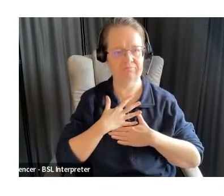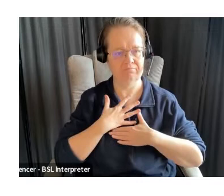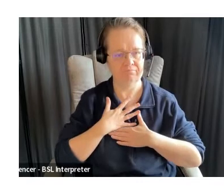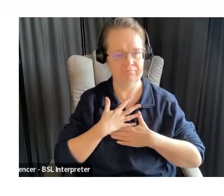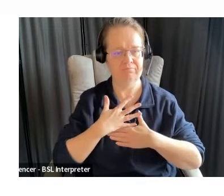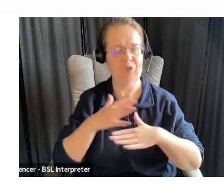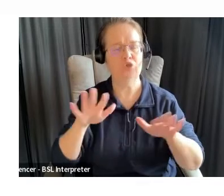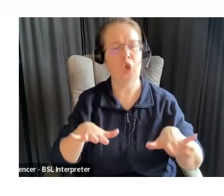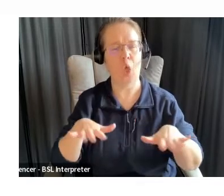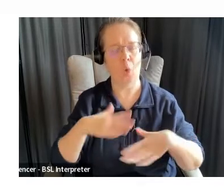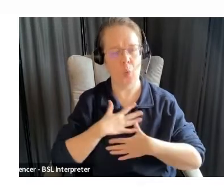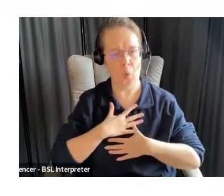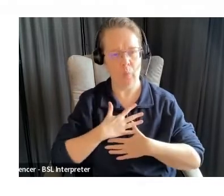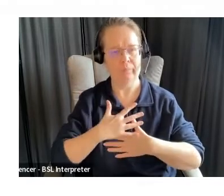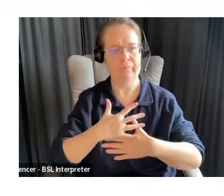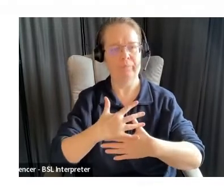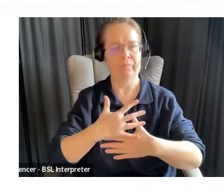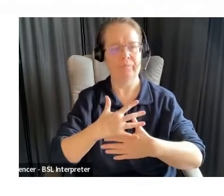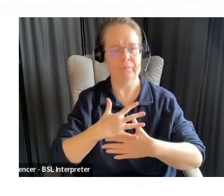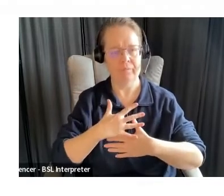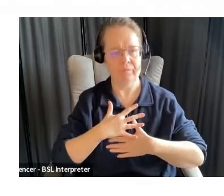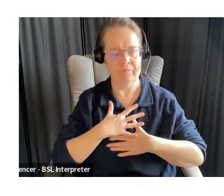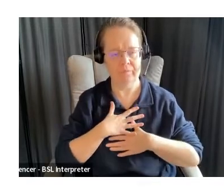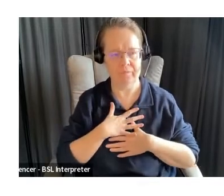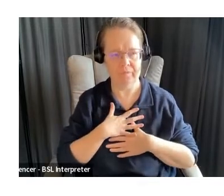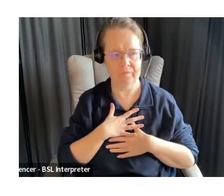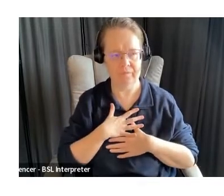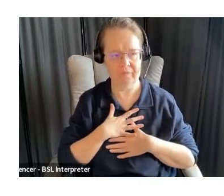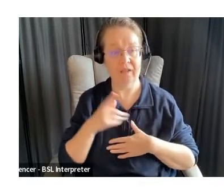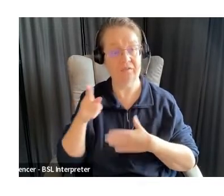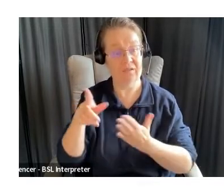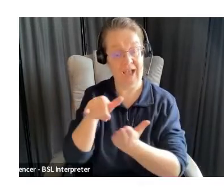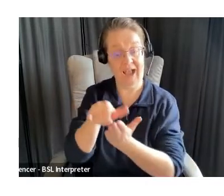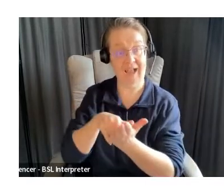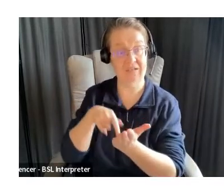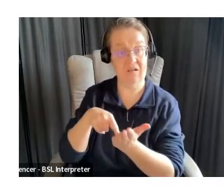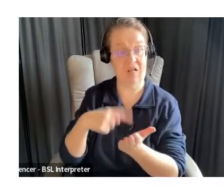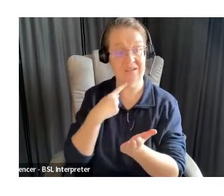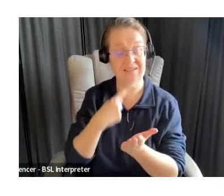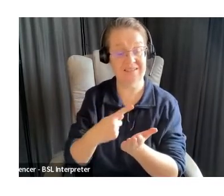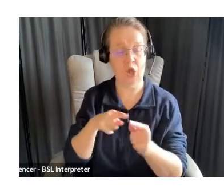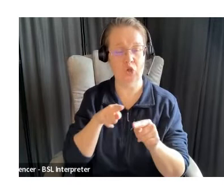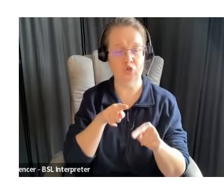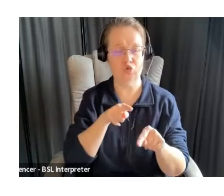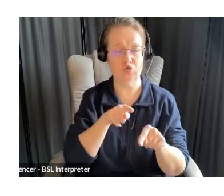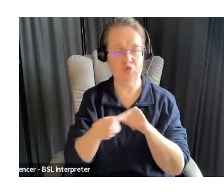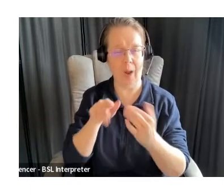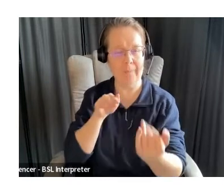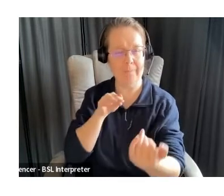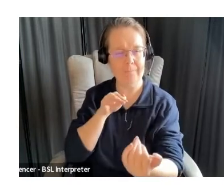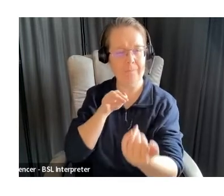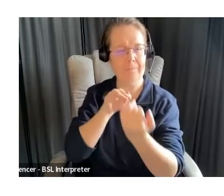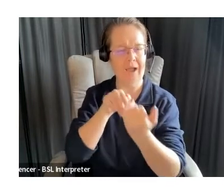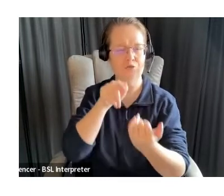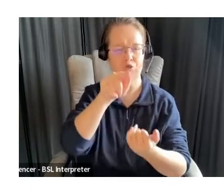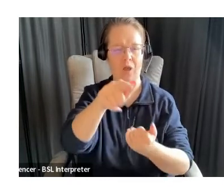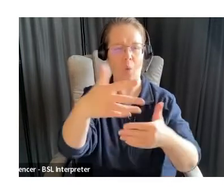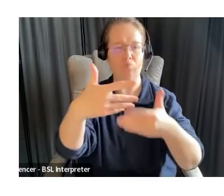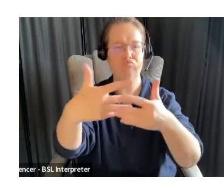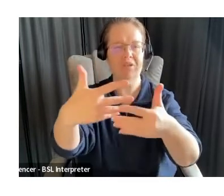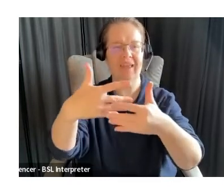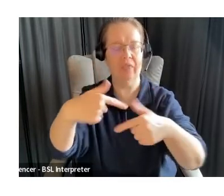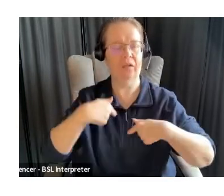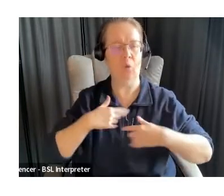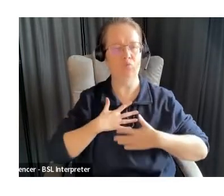slow breaths. And it actually, in the article, it said about trying to match your breathing with that of the interviewers, that